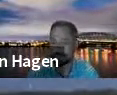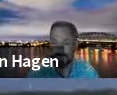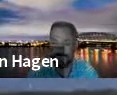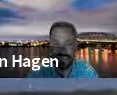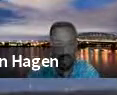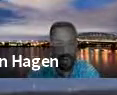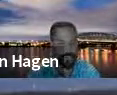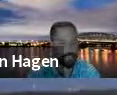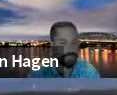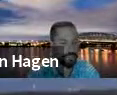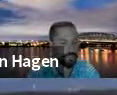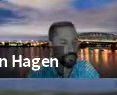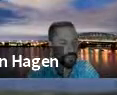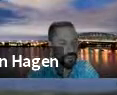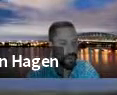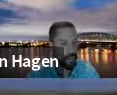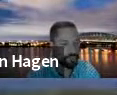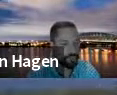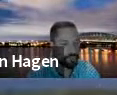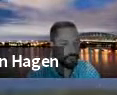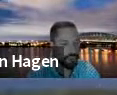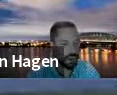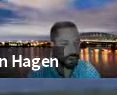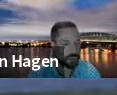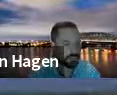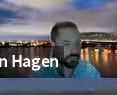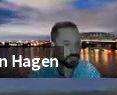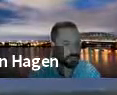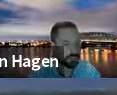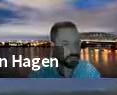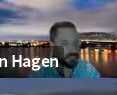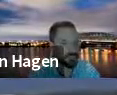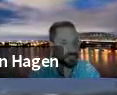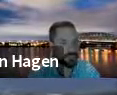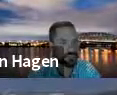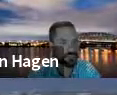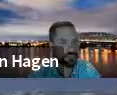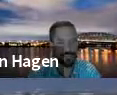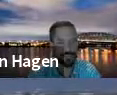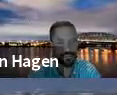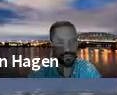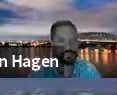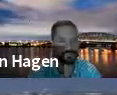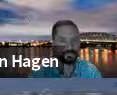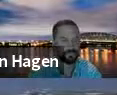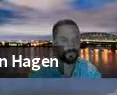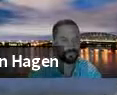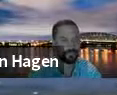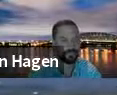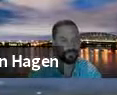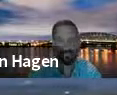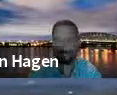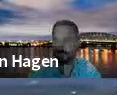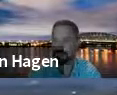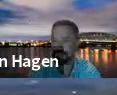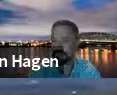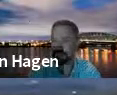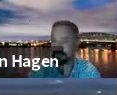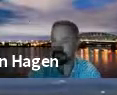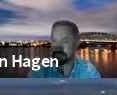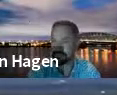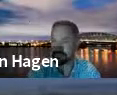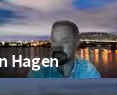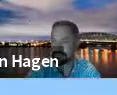all, whatever will get the bridge built that will improve the situation we have today. Because right now, it is